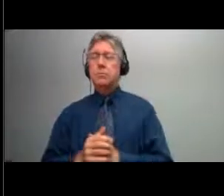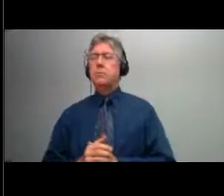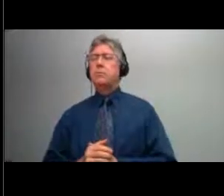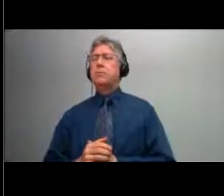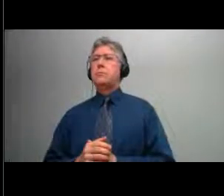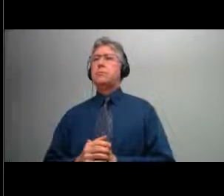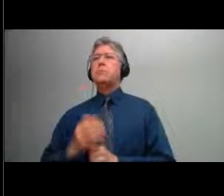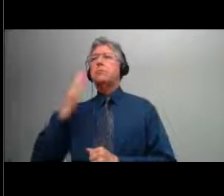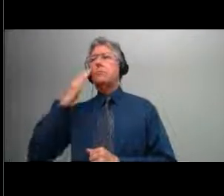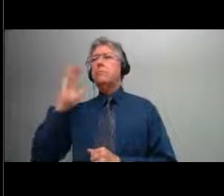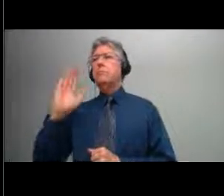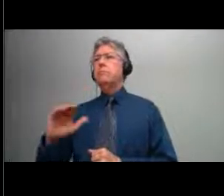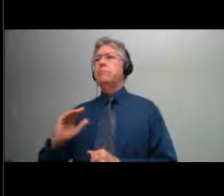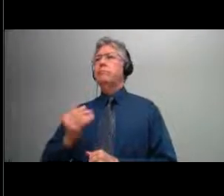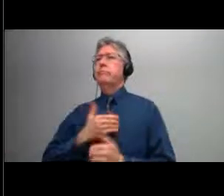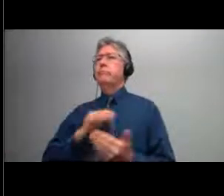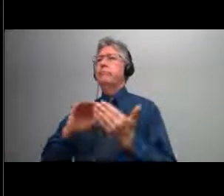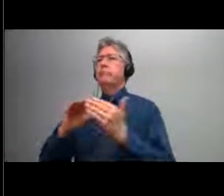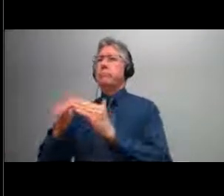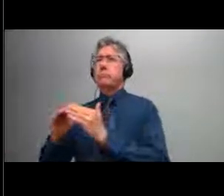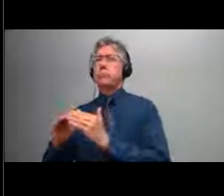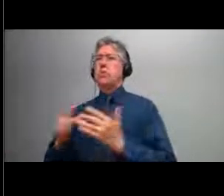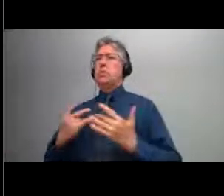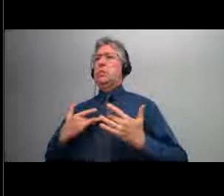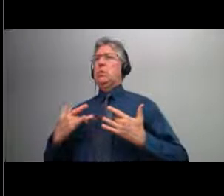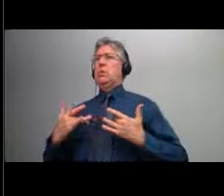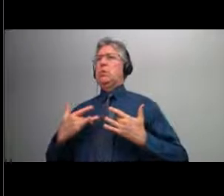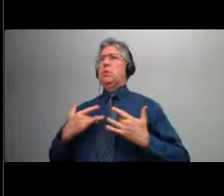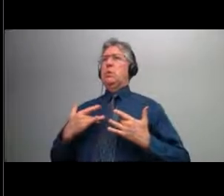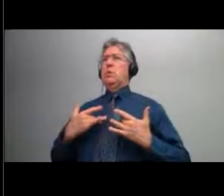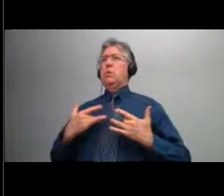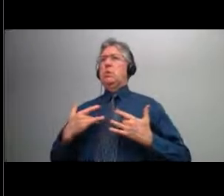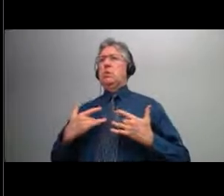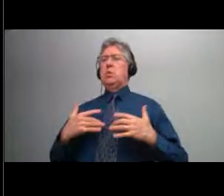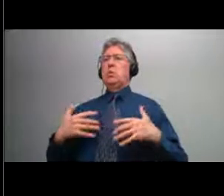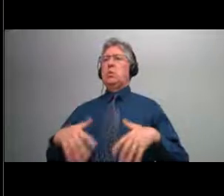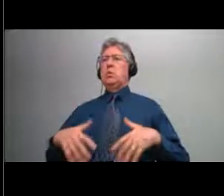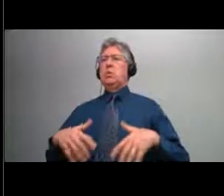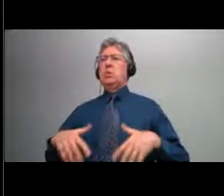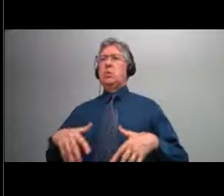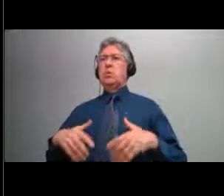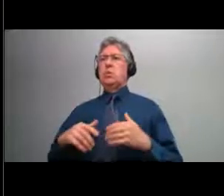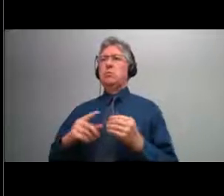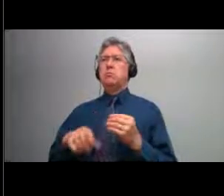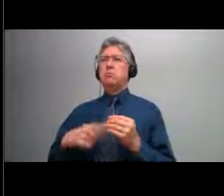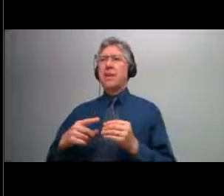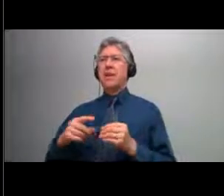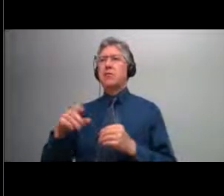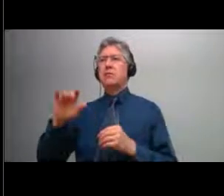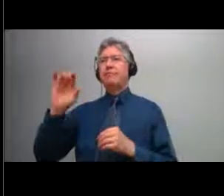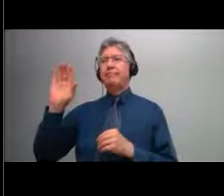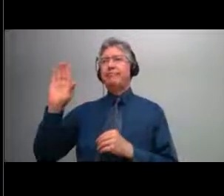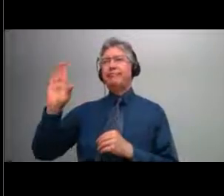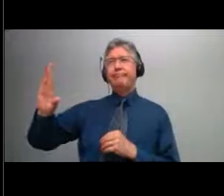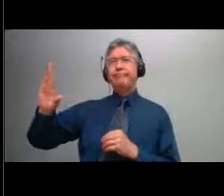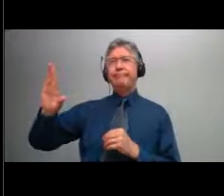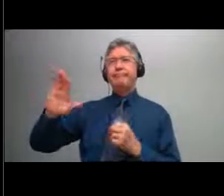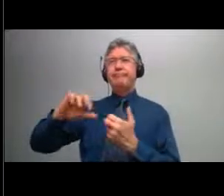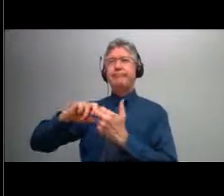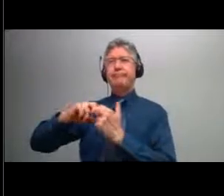I know our community has been very concerned about a utility issue